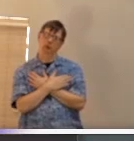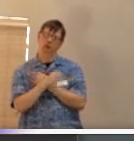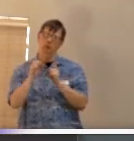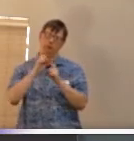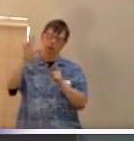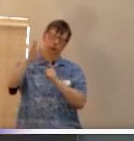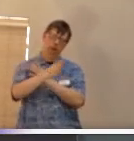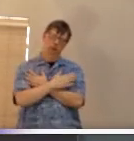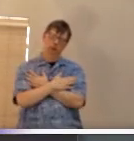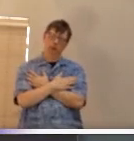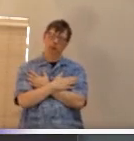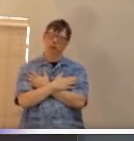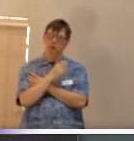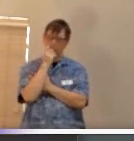love.